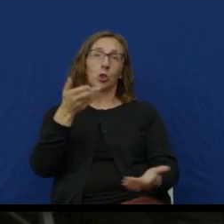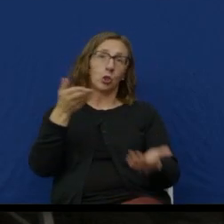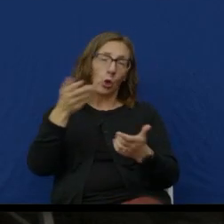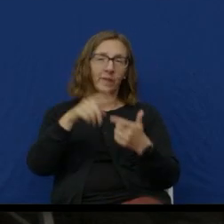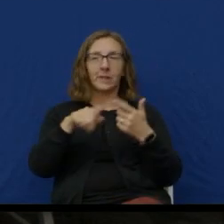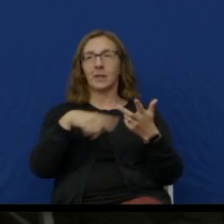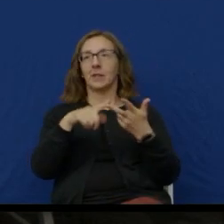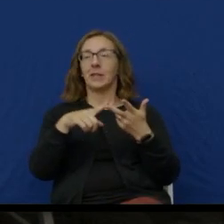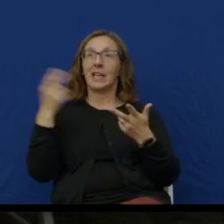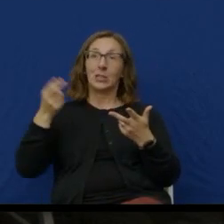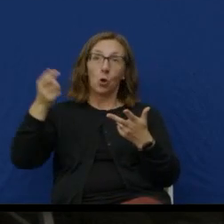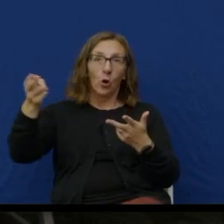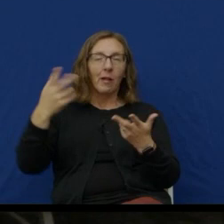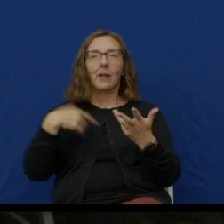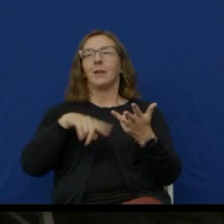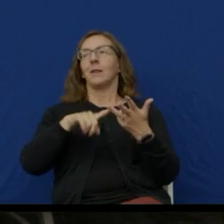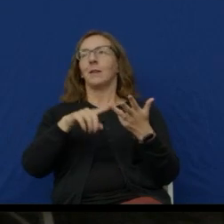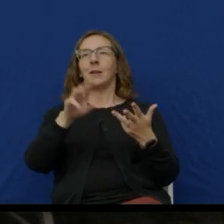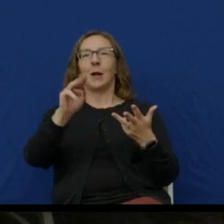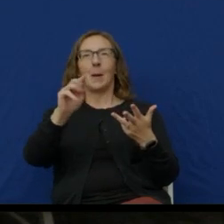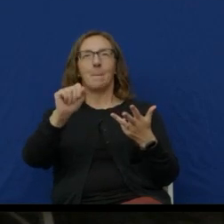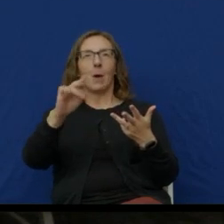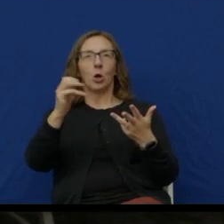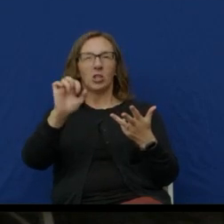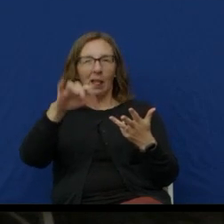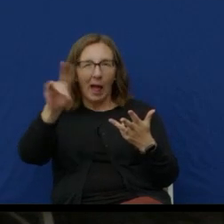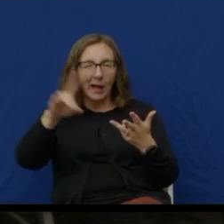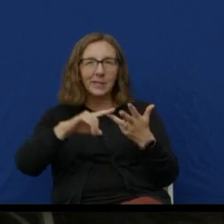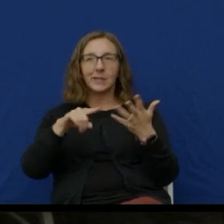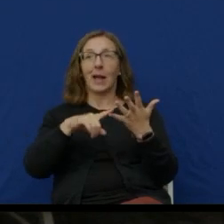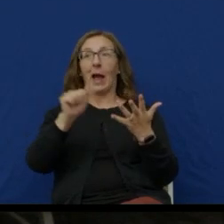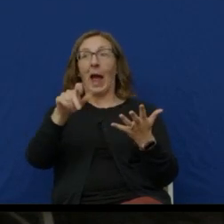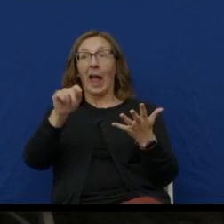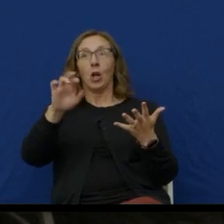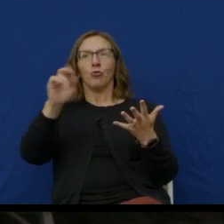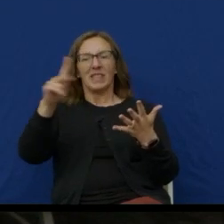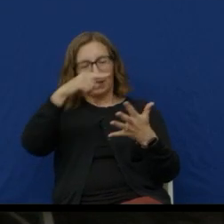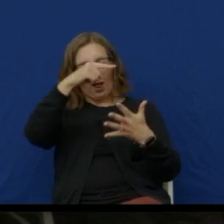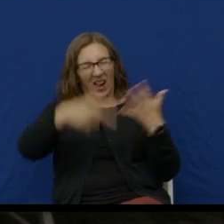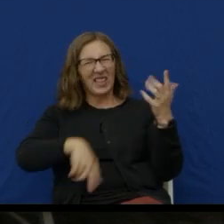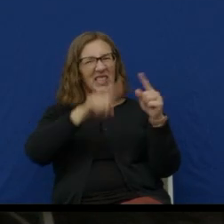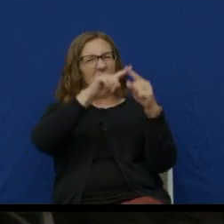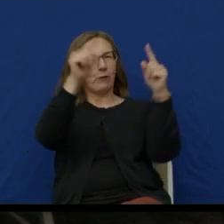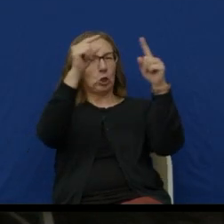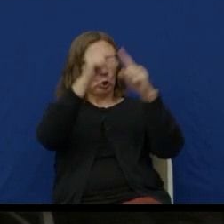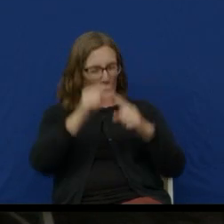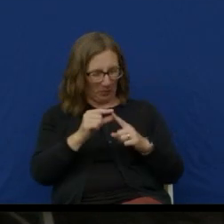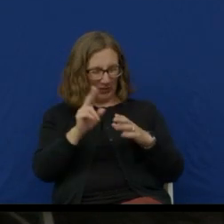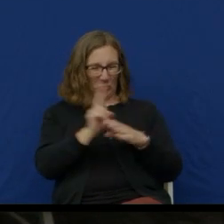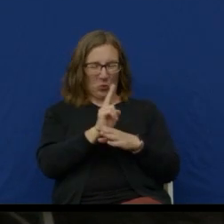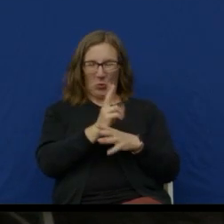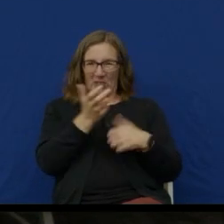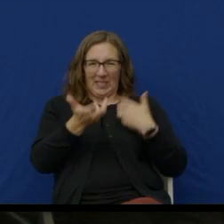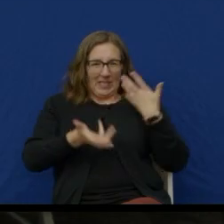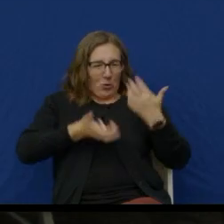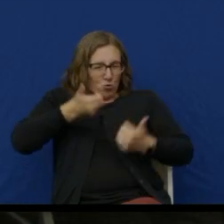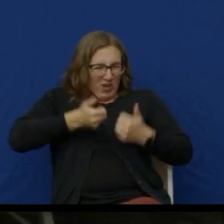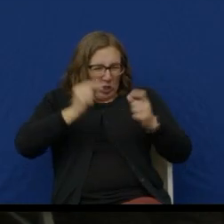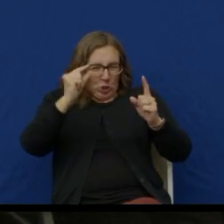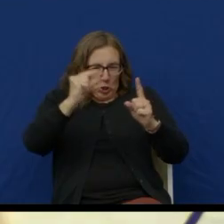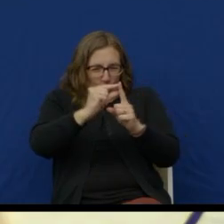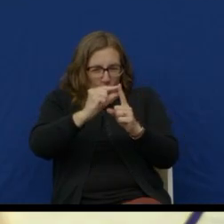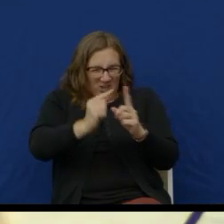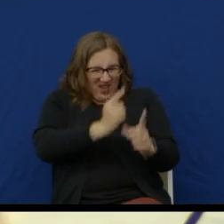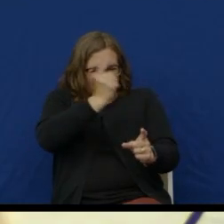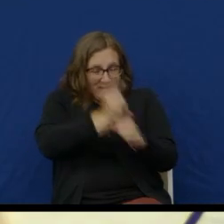and marginalized, and all of there's wisdom and in all of